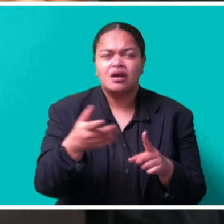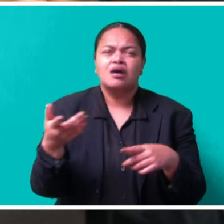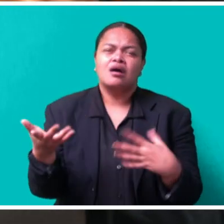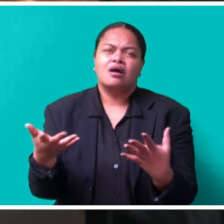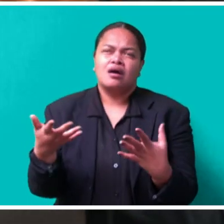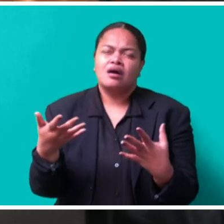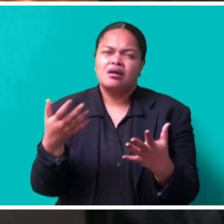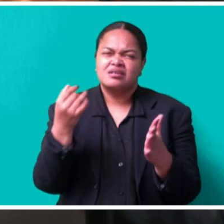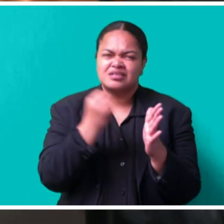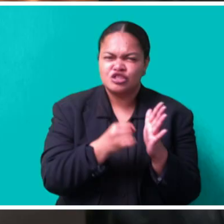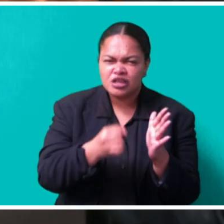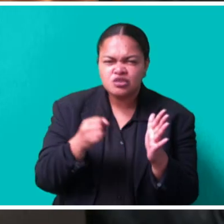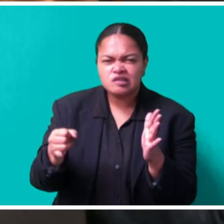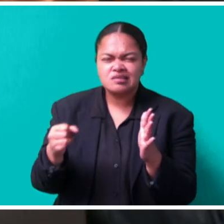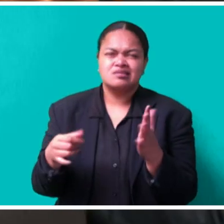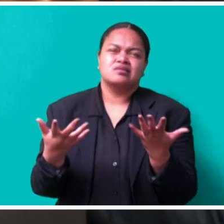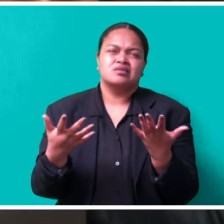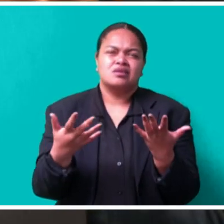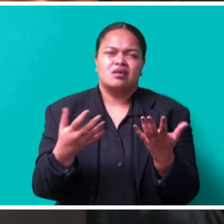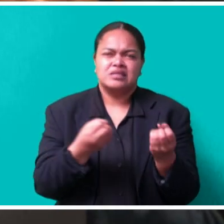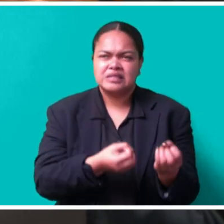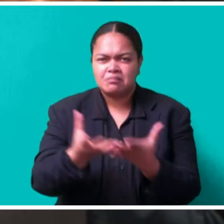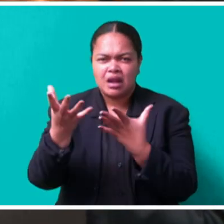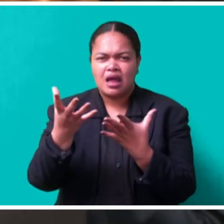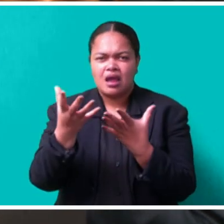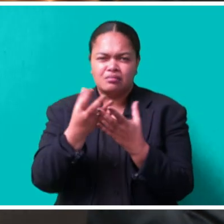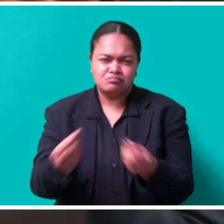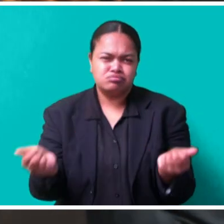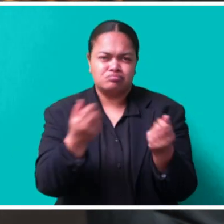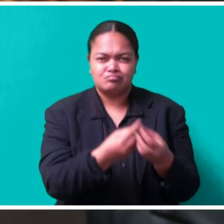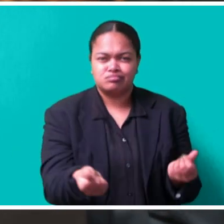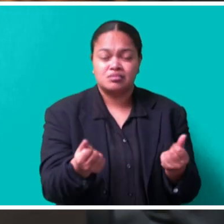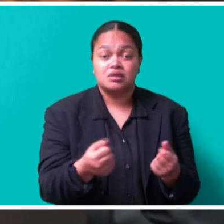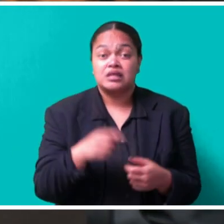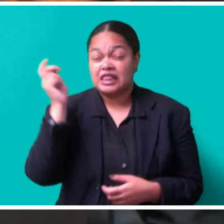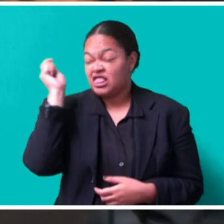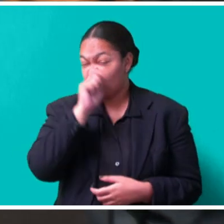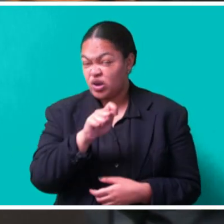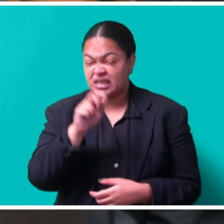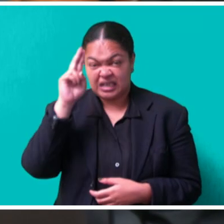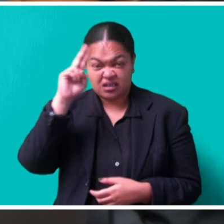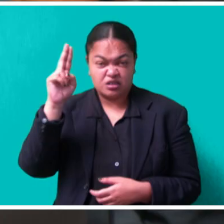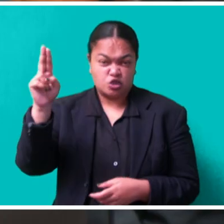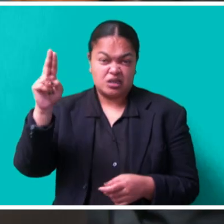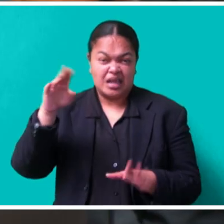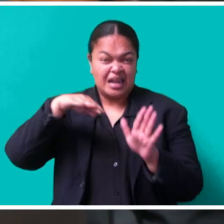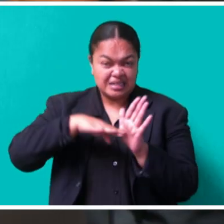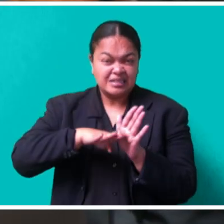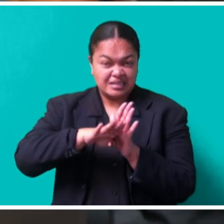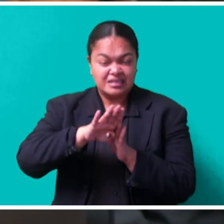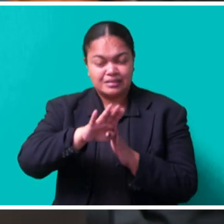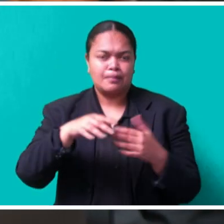accidents, supply chain disruptions, and other crises that may threaten national stability, public